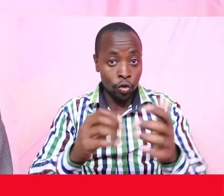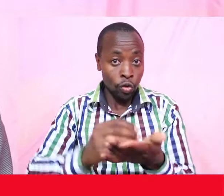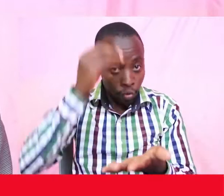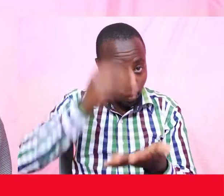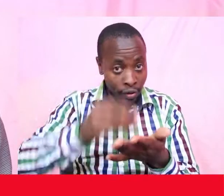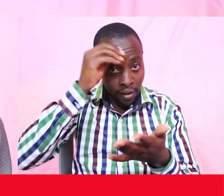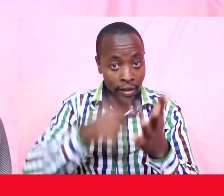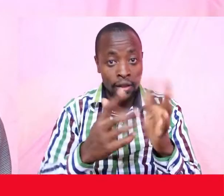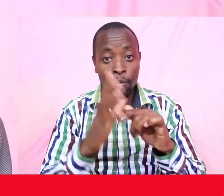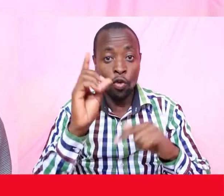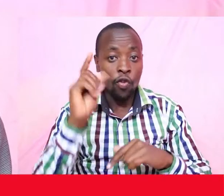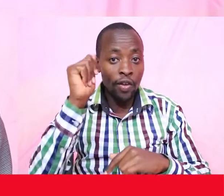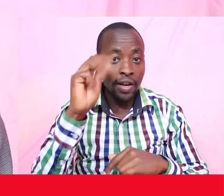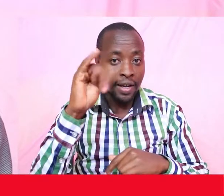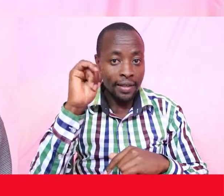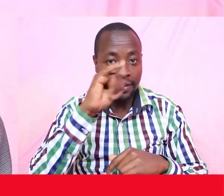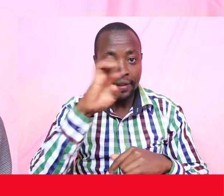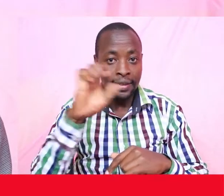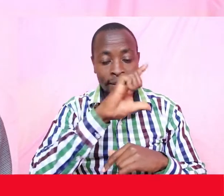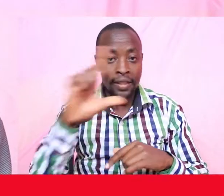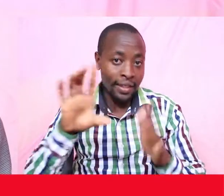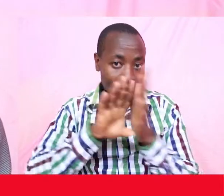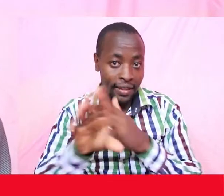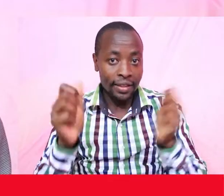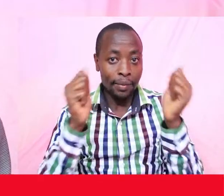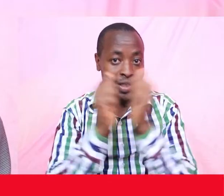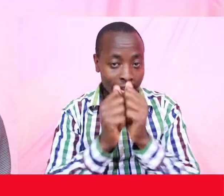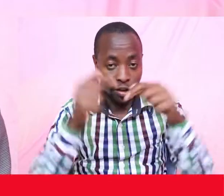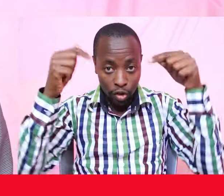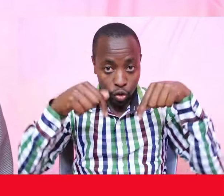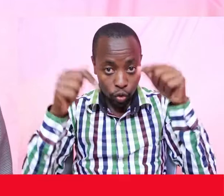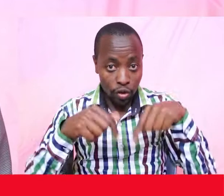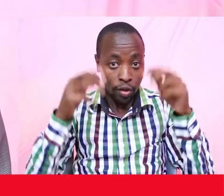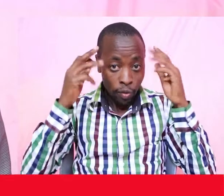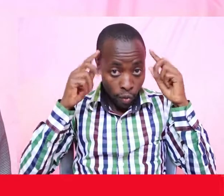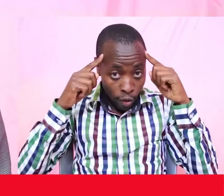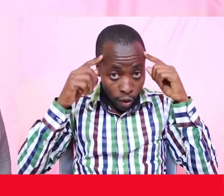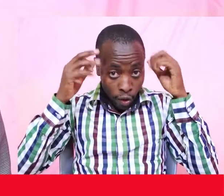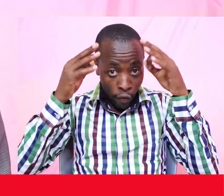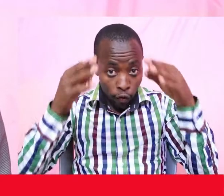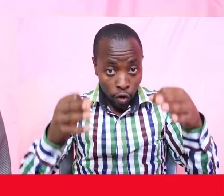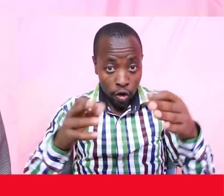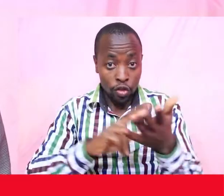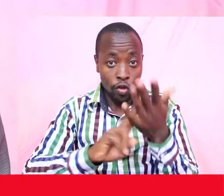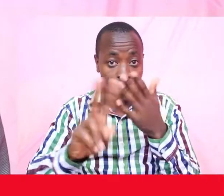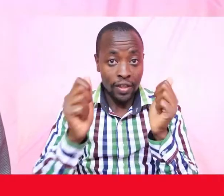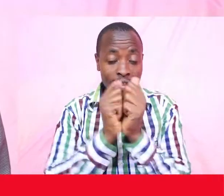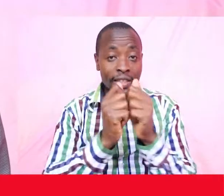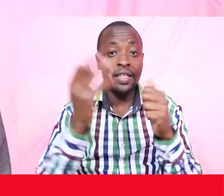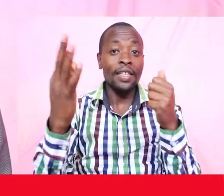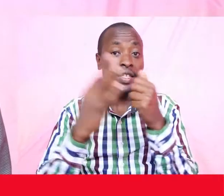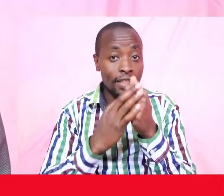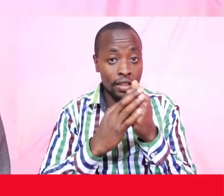of Daniel, chapter 10. And today we are going to look at verse 18